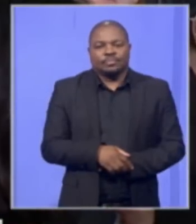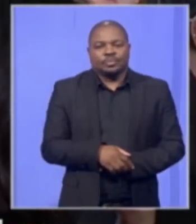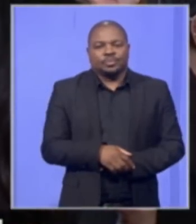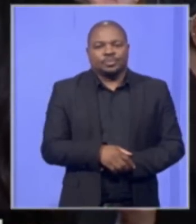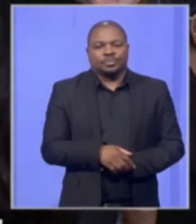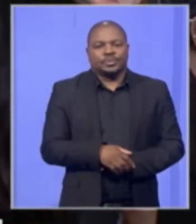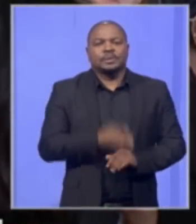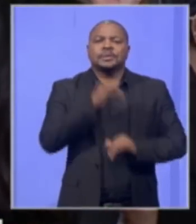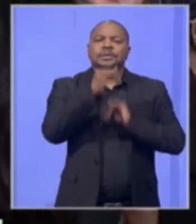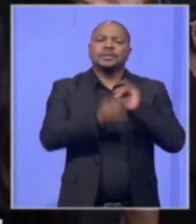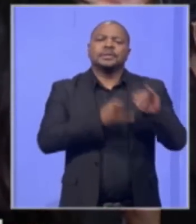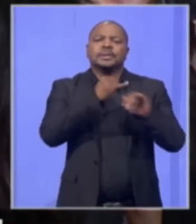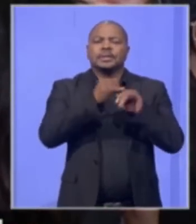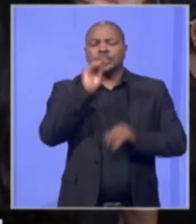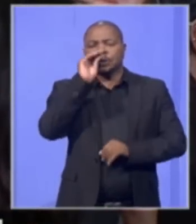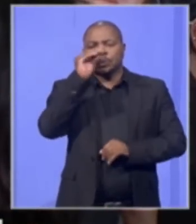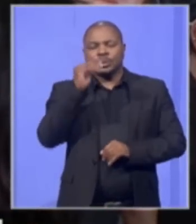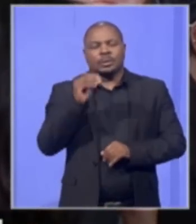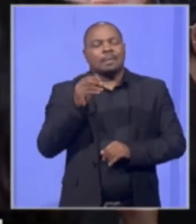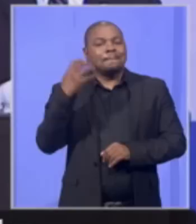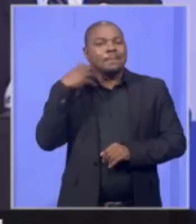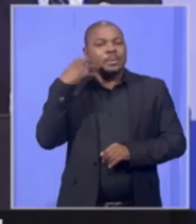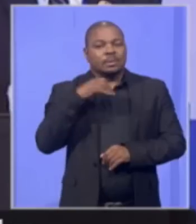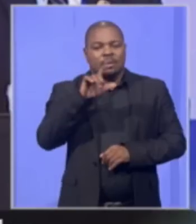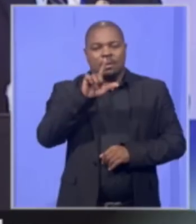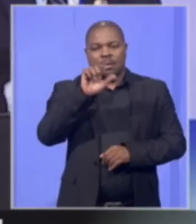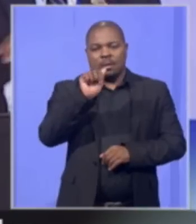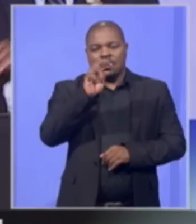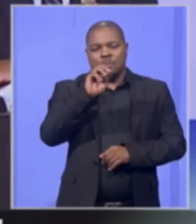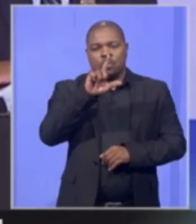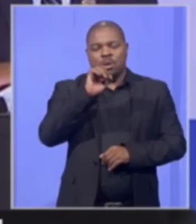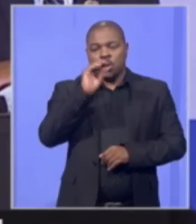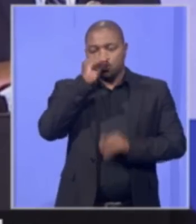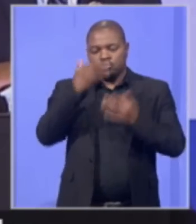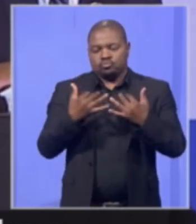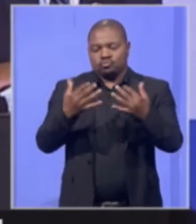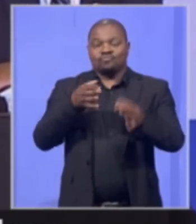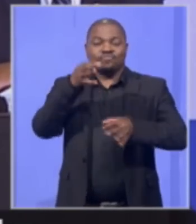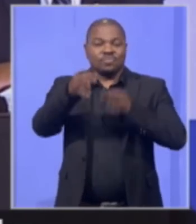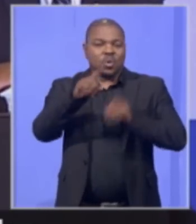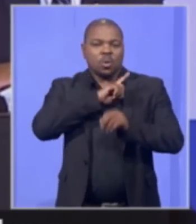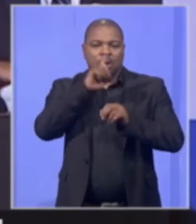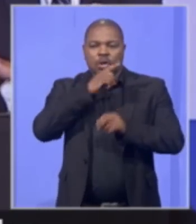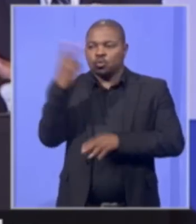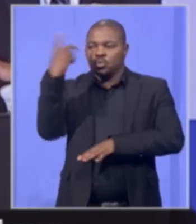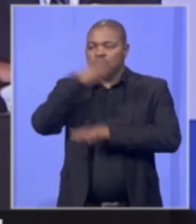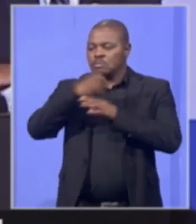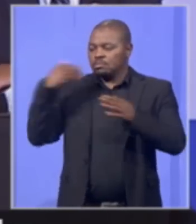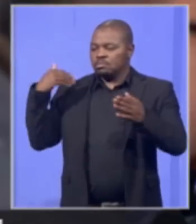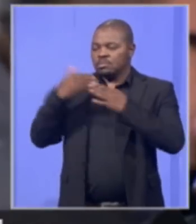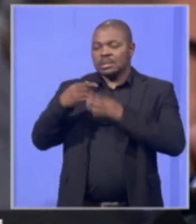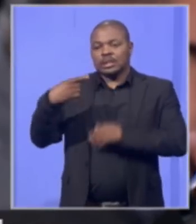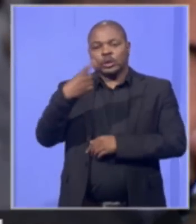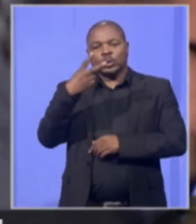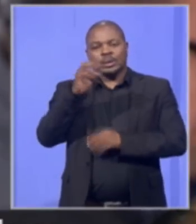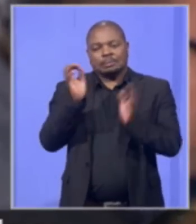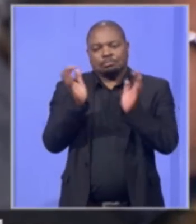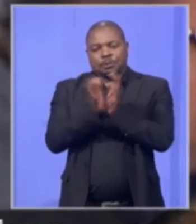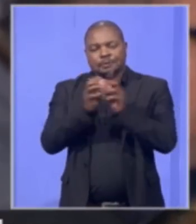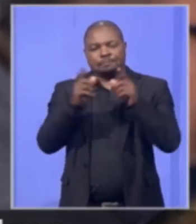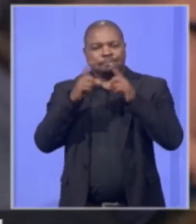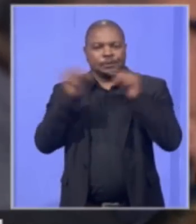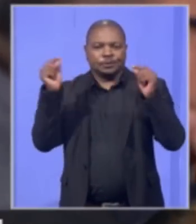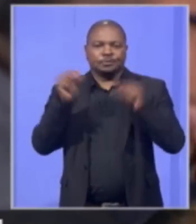Mo go tsa boditšhabatšhaba tona la mola wa mabobega dikgang ka lefoko go latela komiti kgolo ya malatsi a le mabedi ya